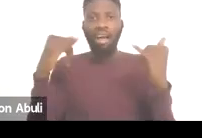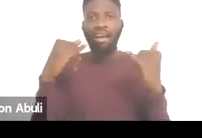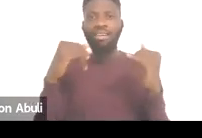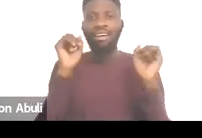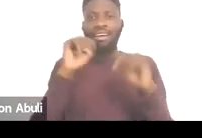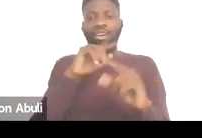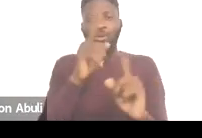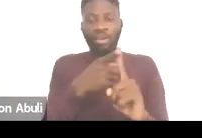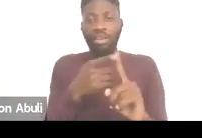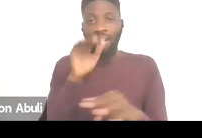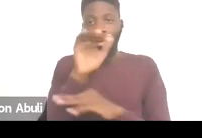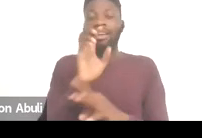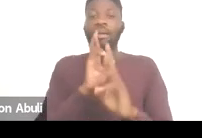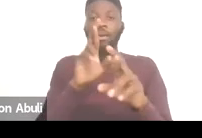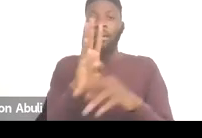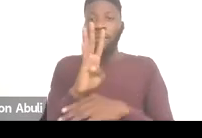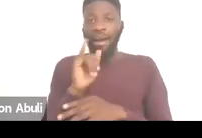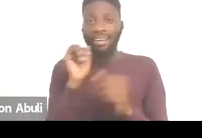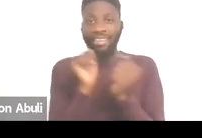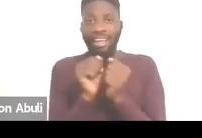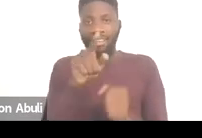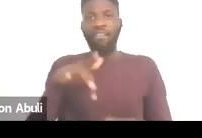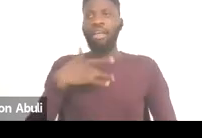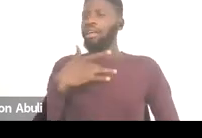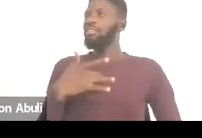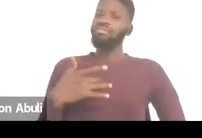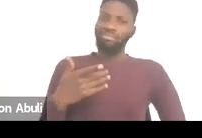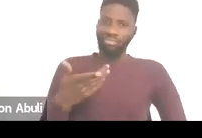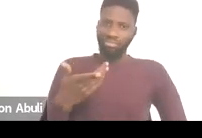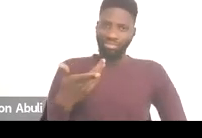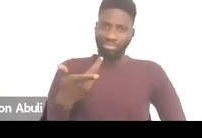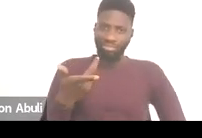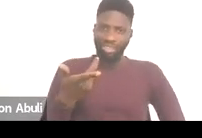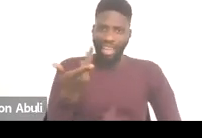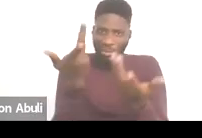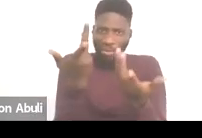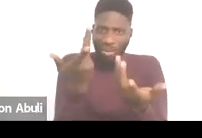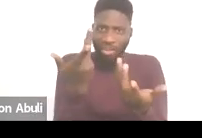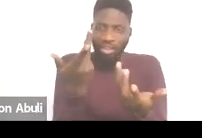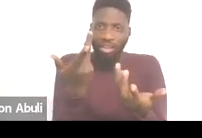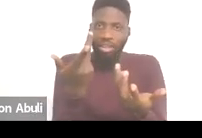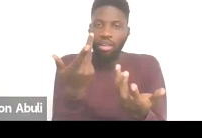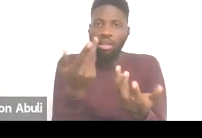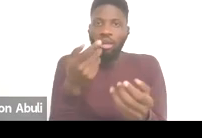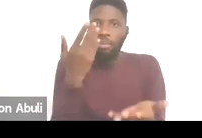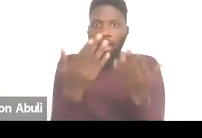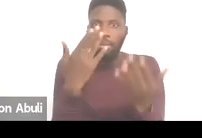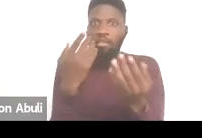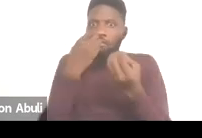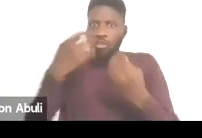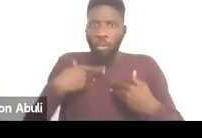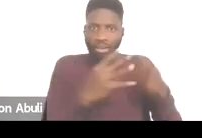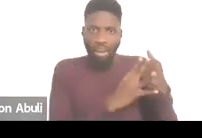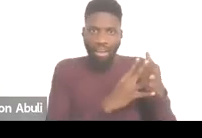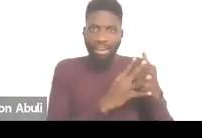your report by 10 and you feel like it's an unreasonable deadline, maybe you just got the instructions at 9.